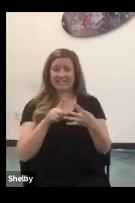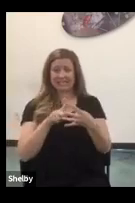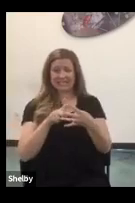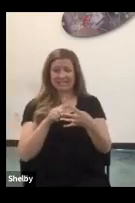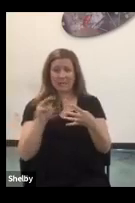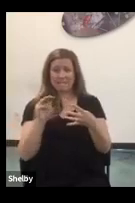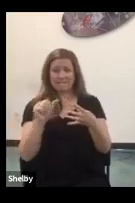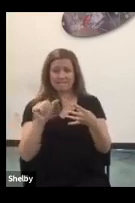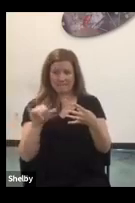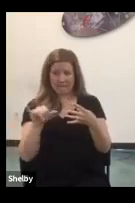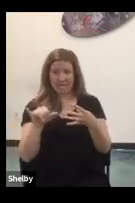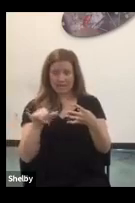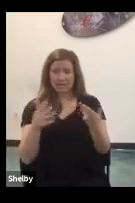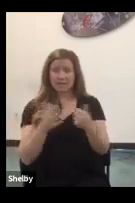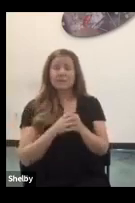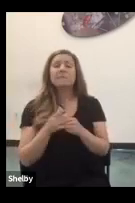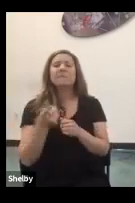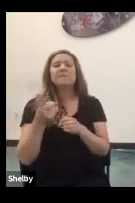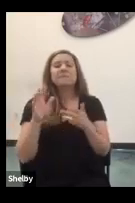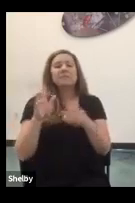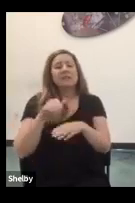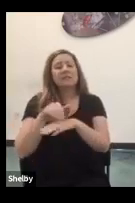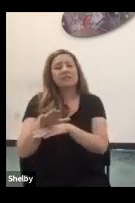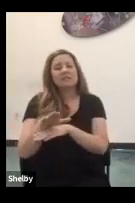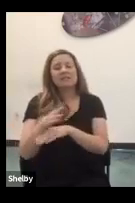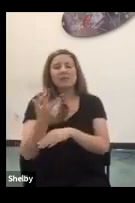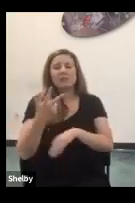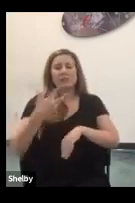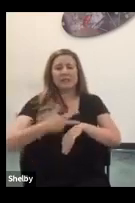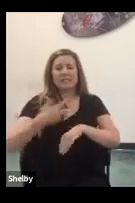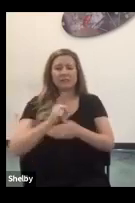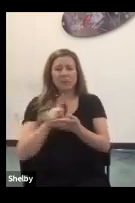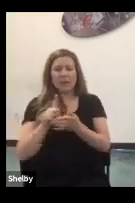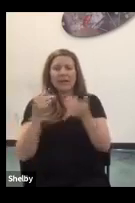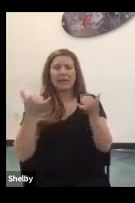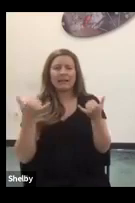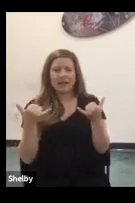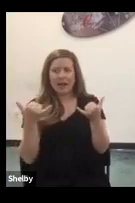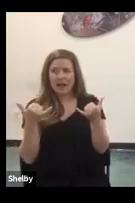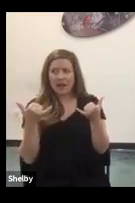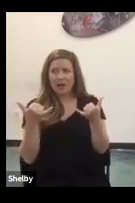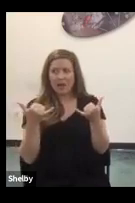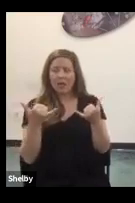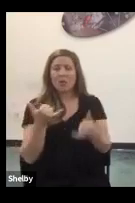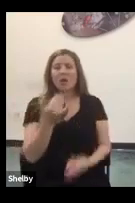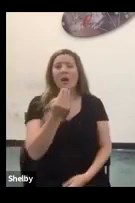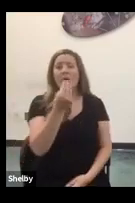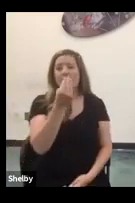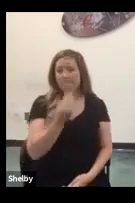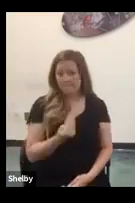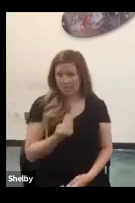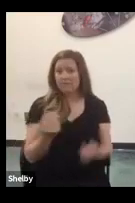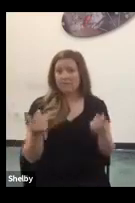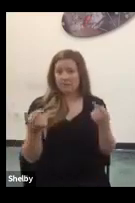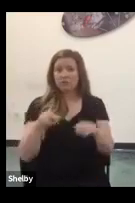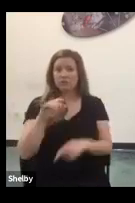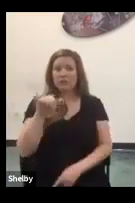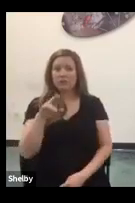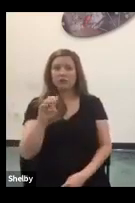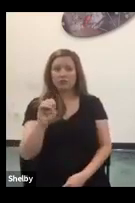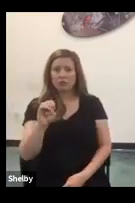was being kind of deployed 3 times a week during May, and now it's on Mondays during the month of June.